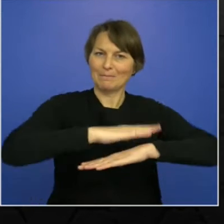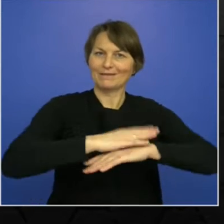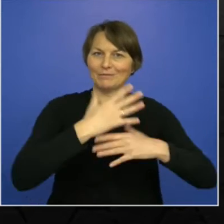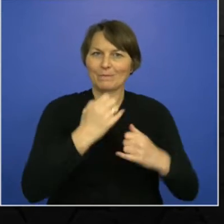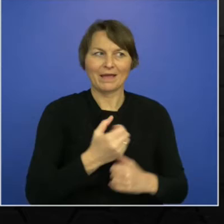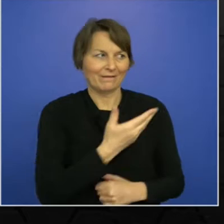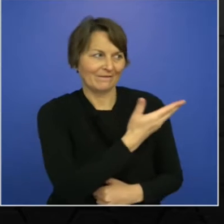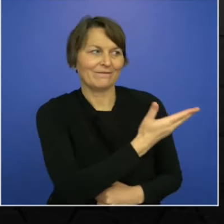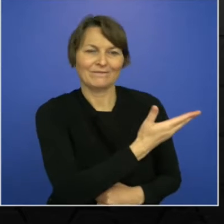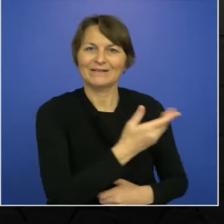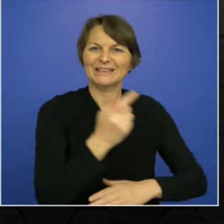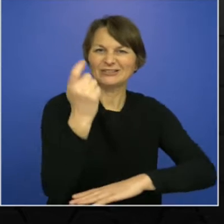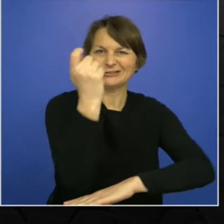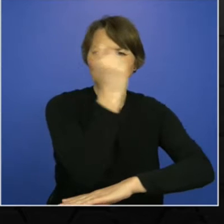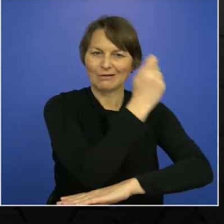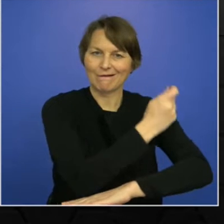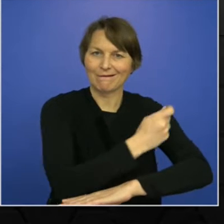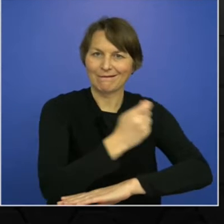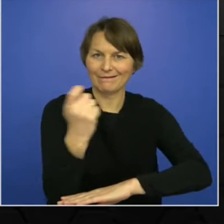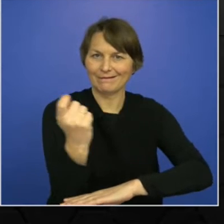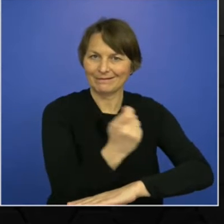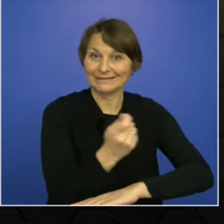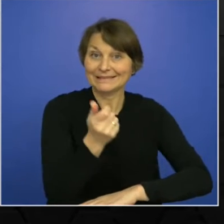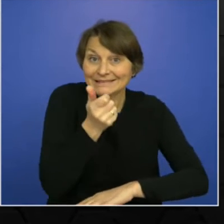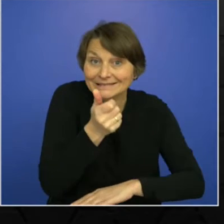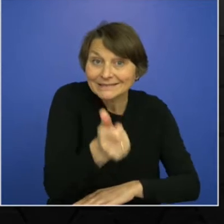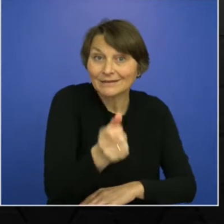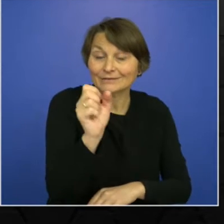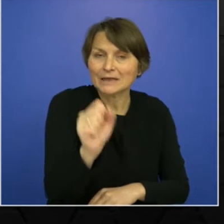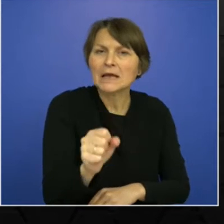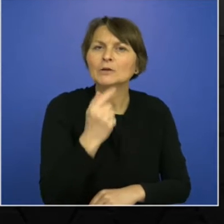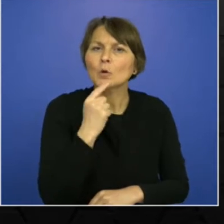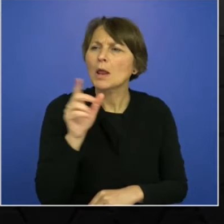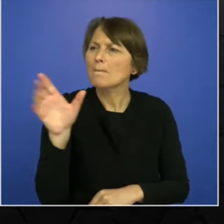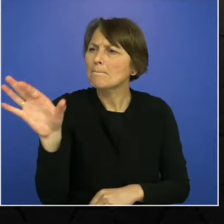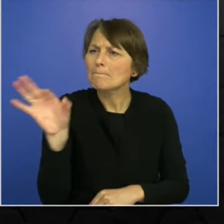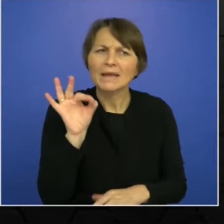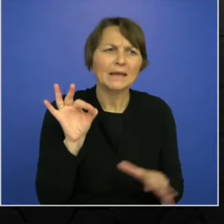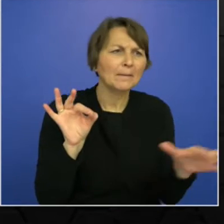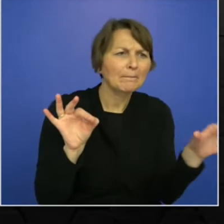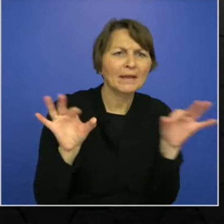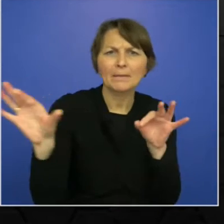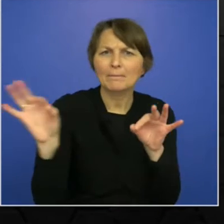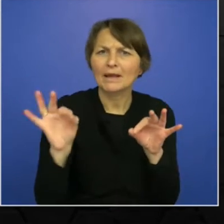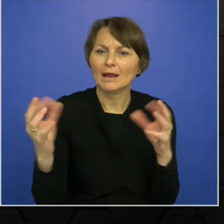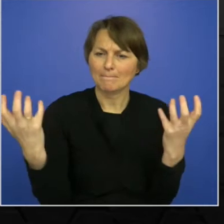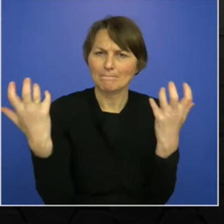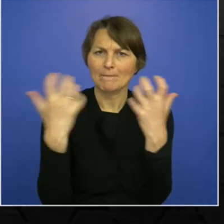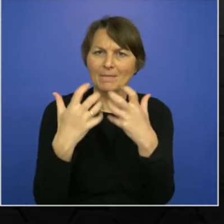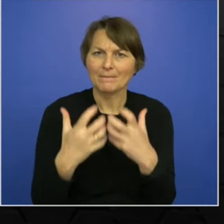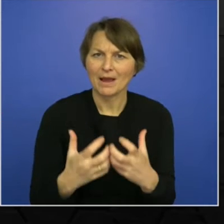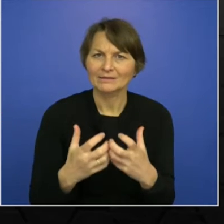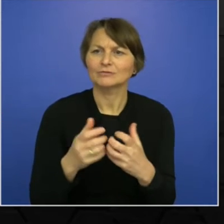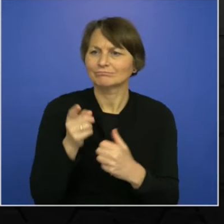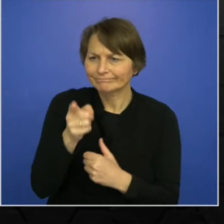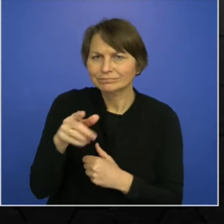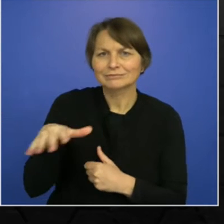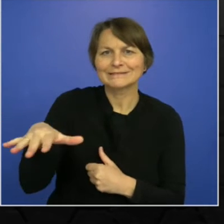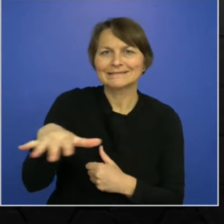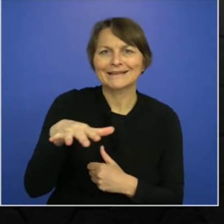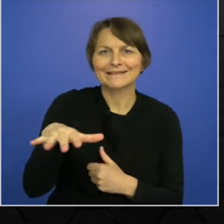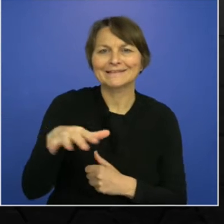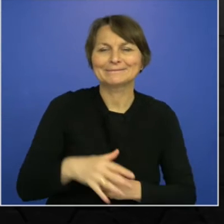before. And you can drag and drop some elements and create a scenario that is fully functional. And of